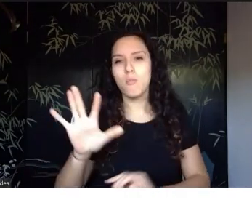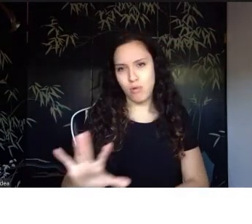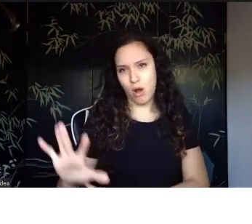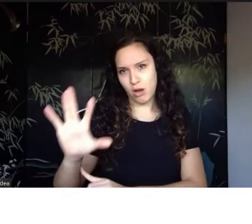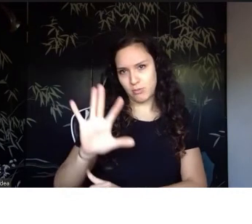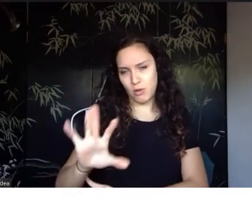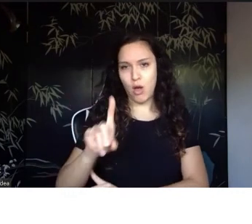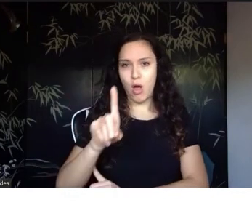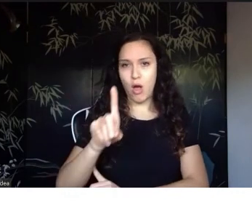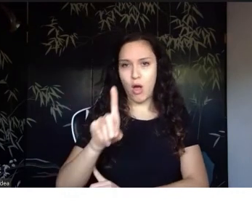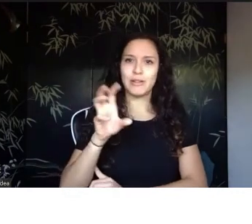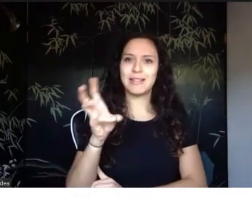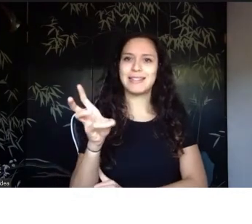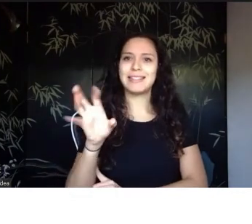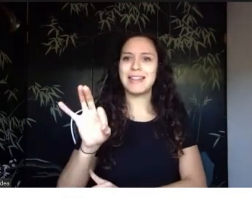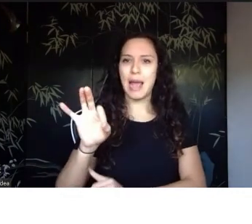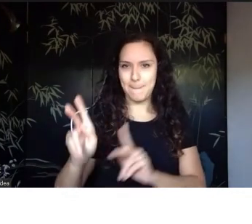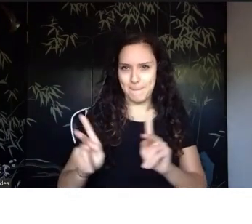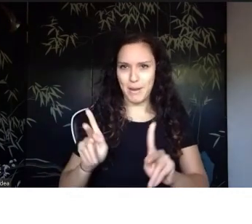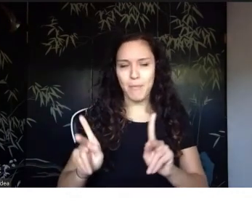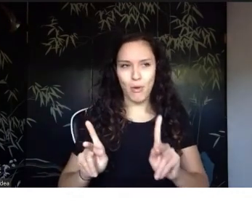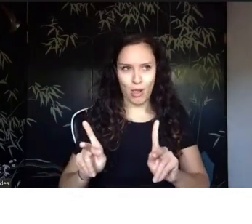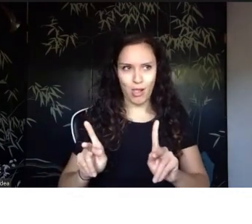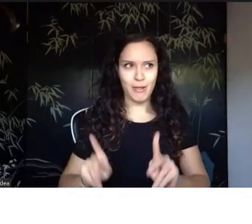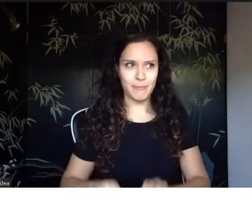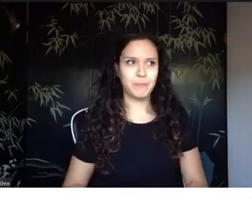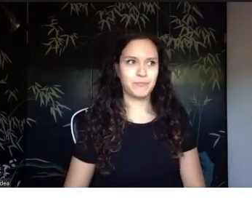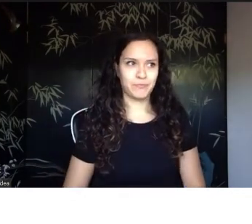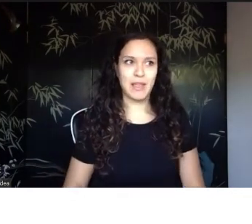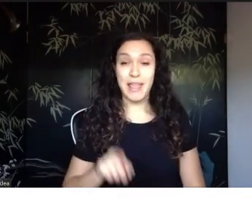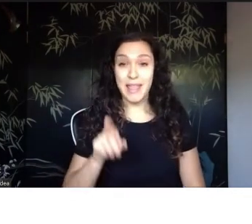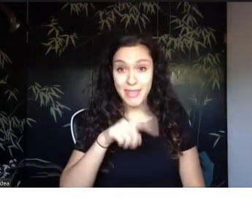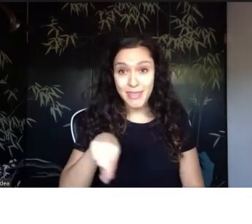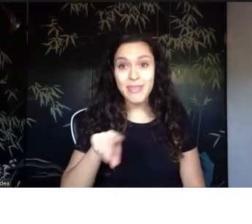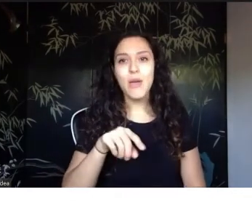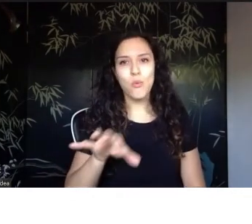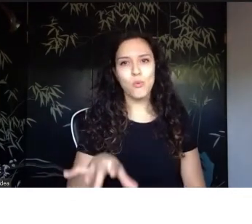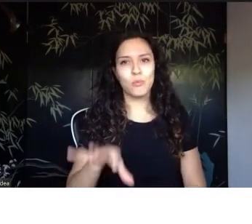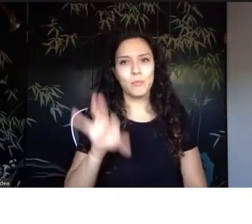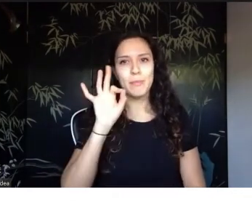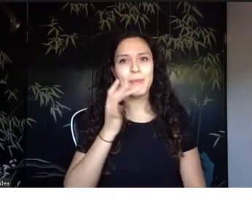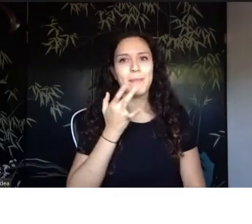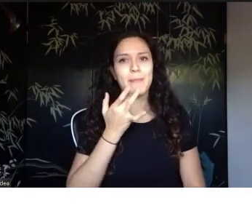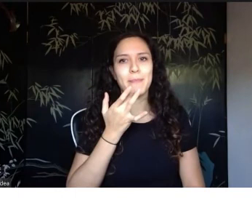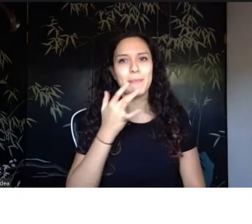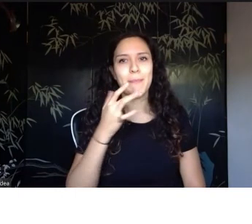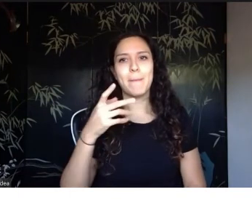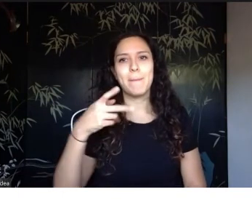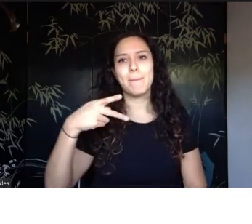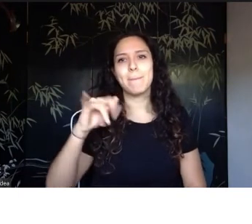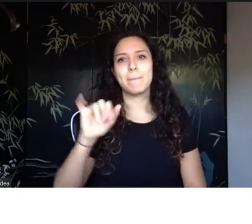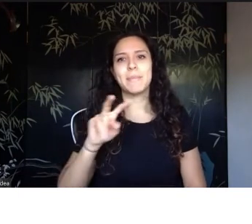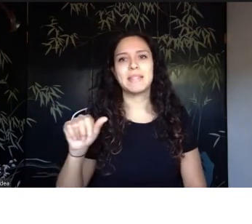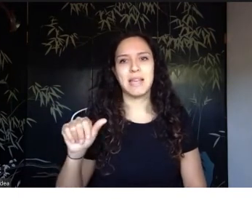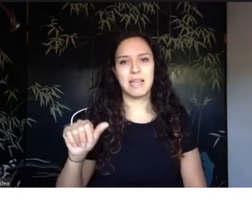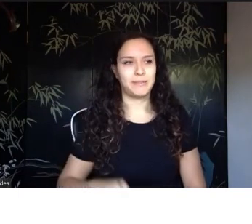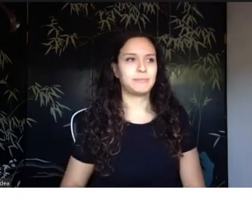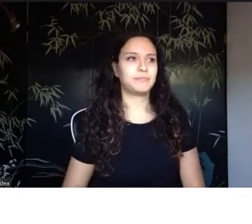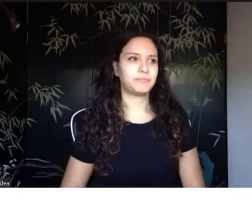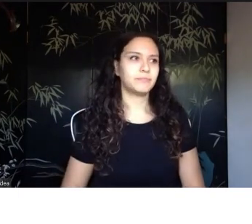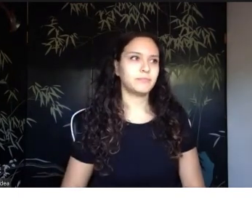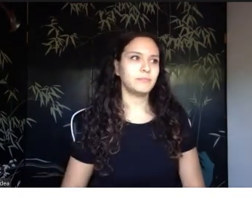say approximately. Approximately 169 people out of 400 would choose